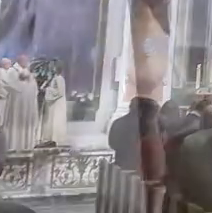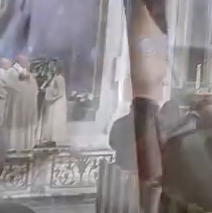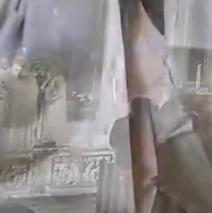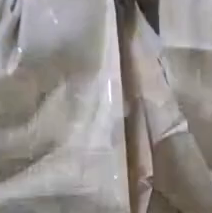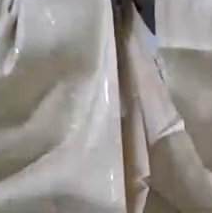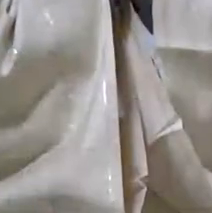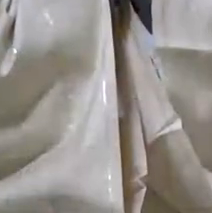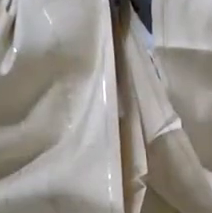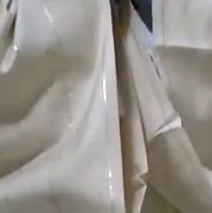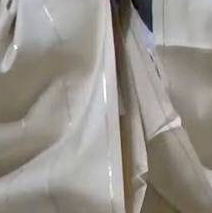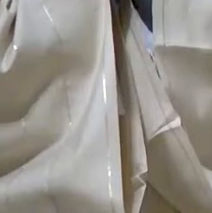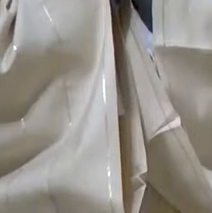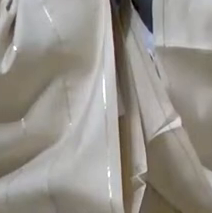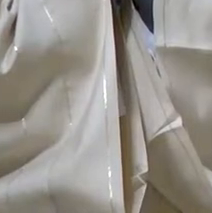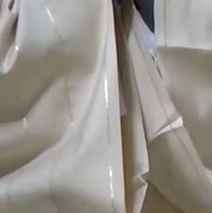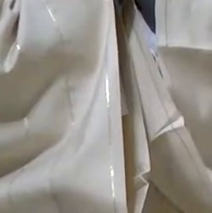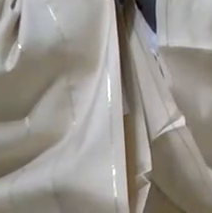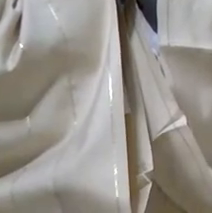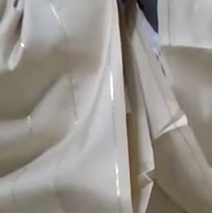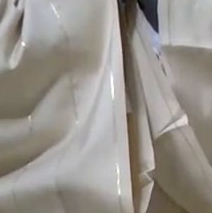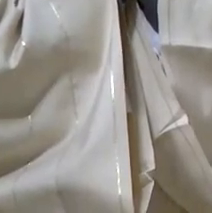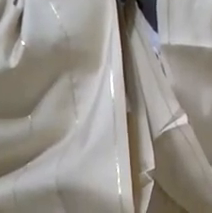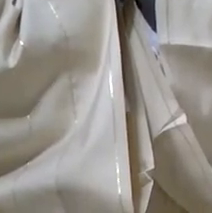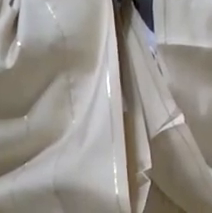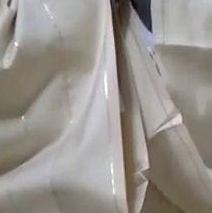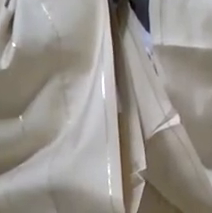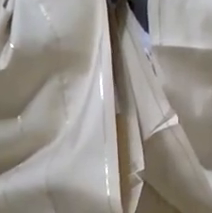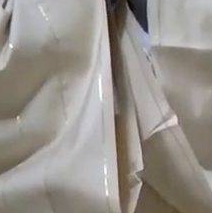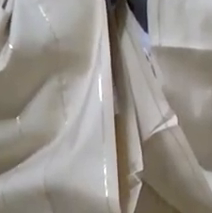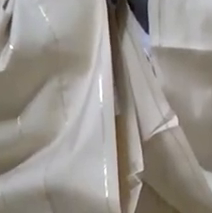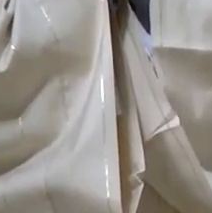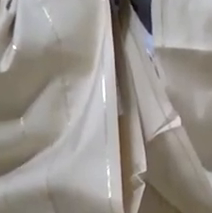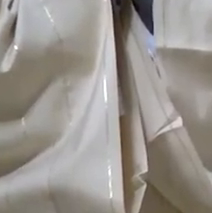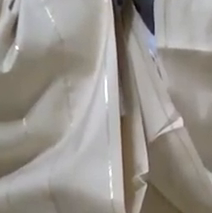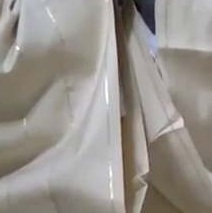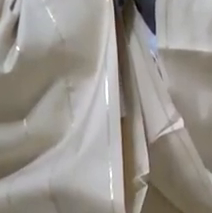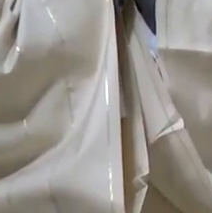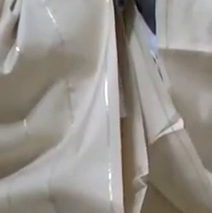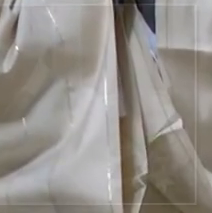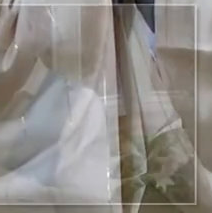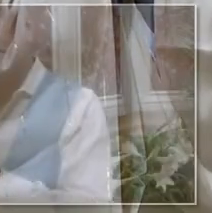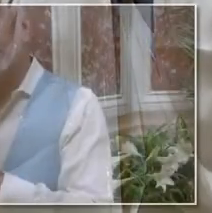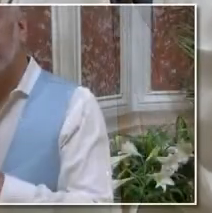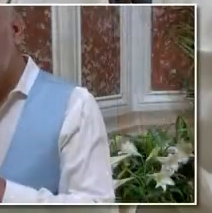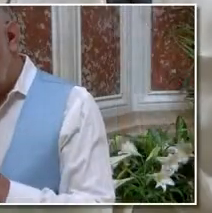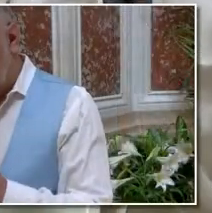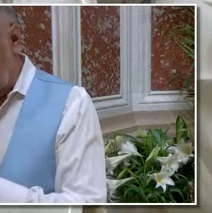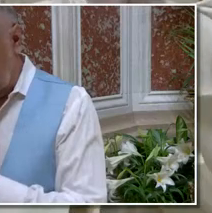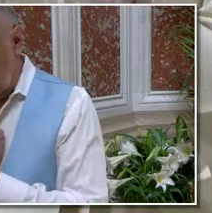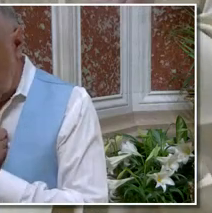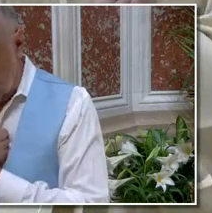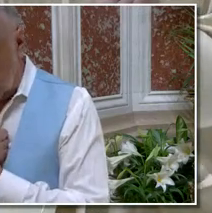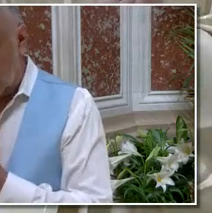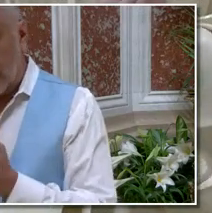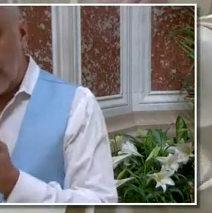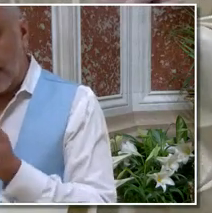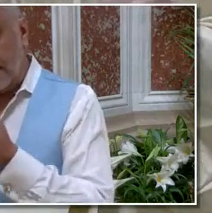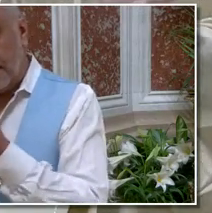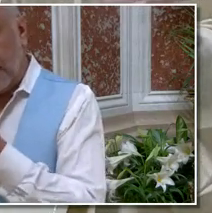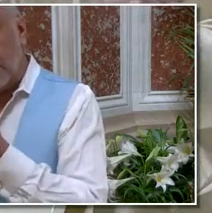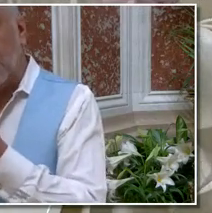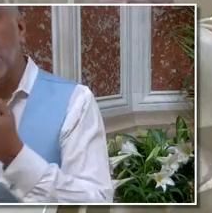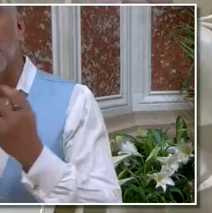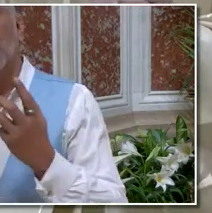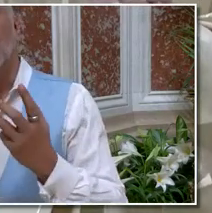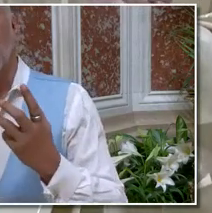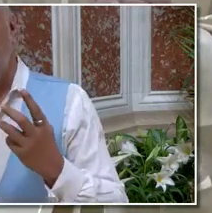Look upon your church, O God, with unfailing love and favor, so